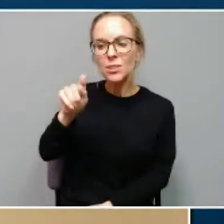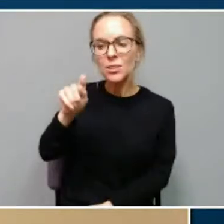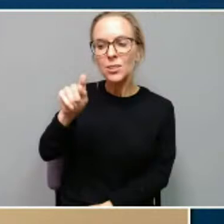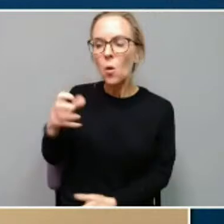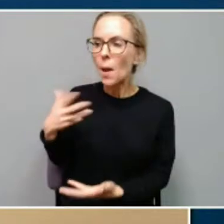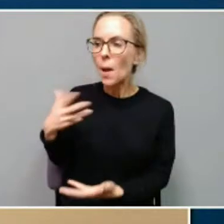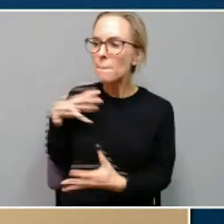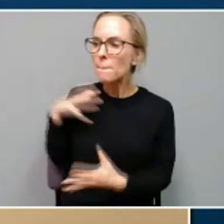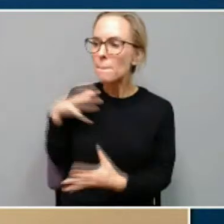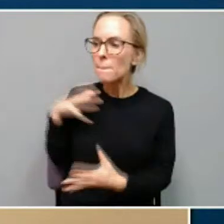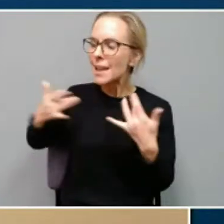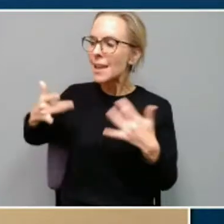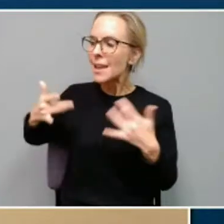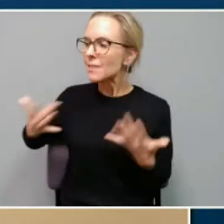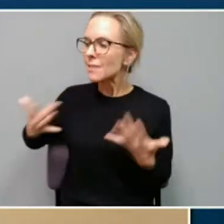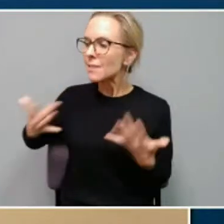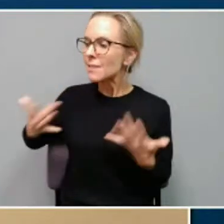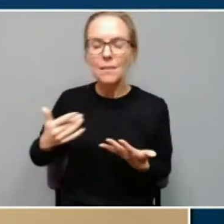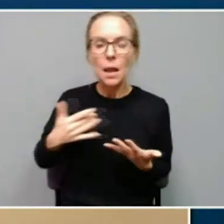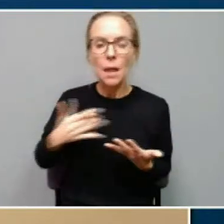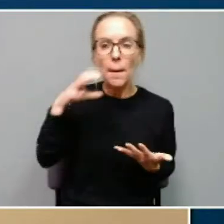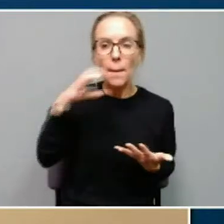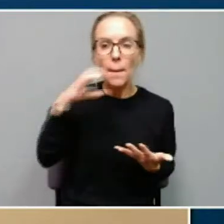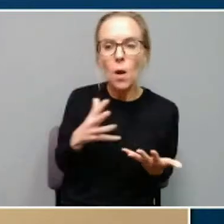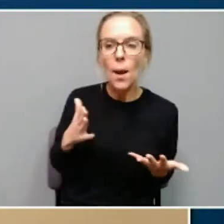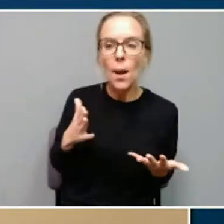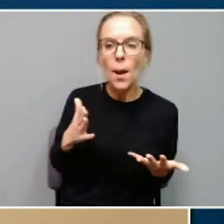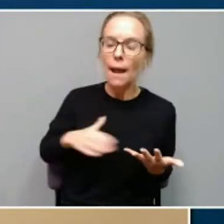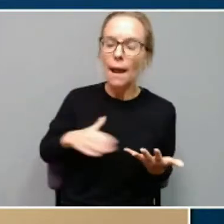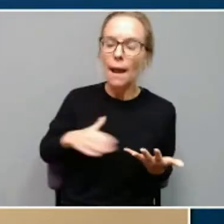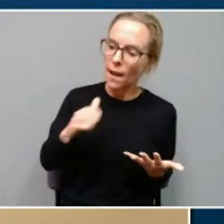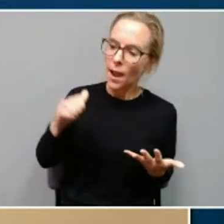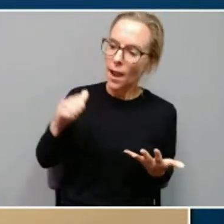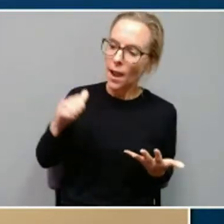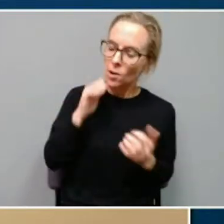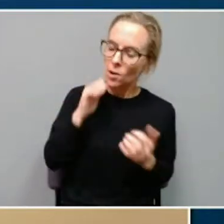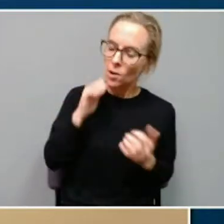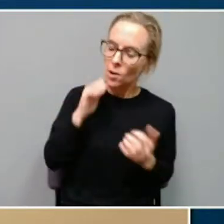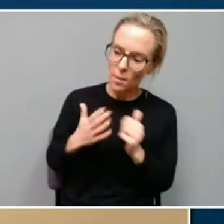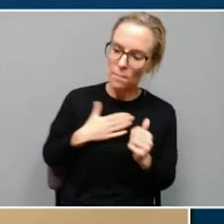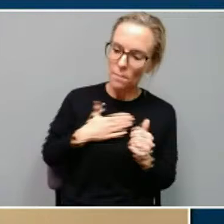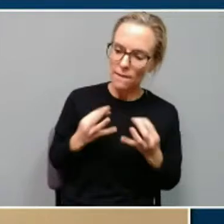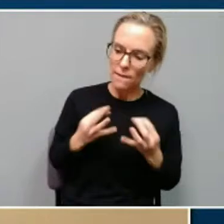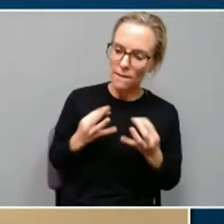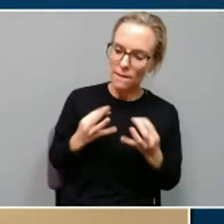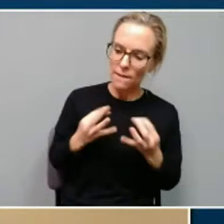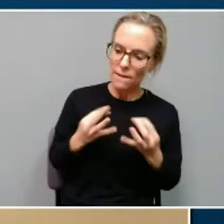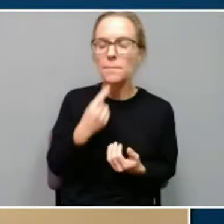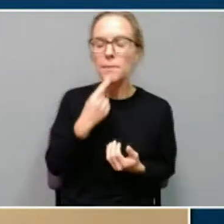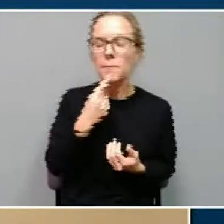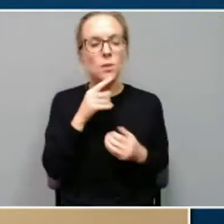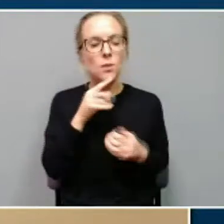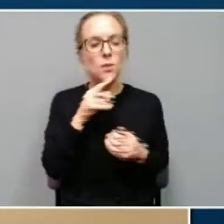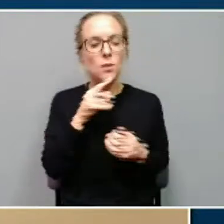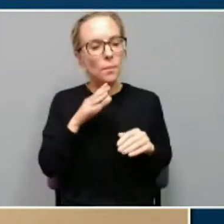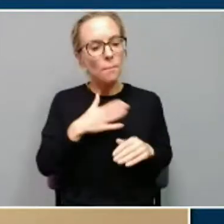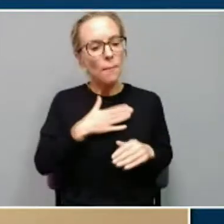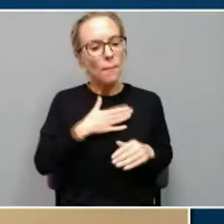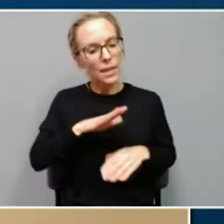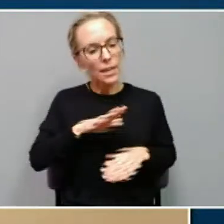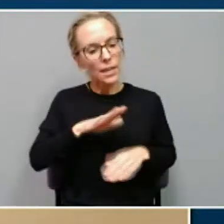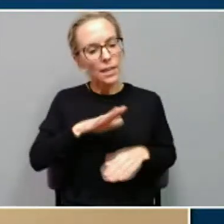missed the day-to-day with my family. I missed watching my kids grow and change and